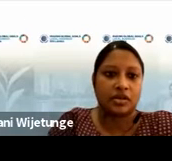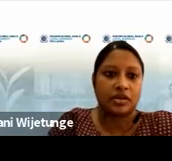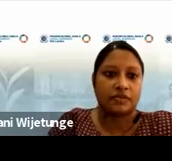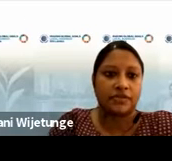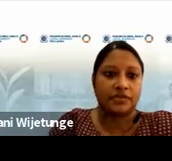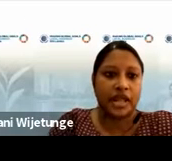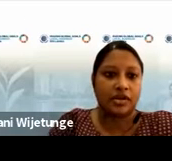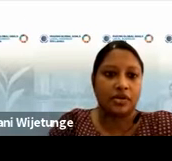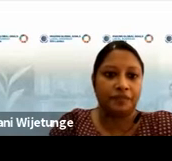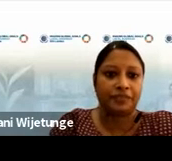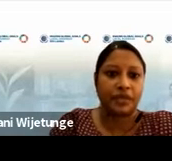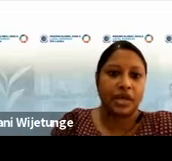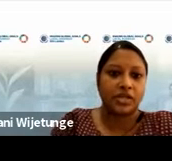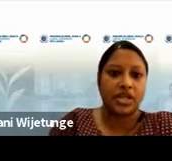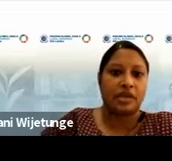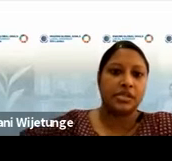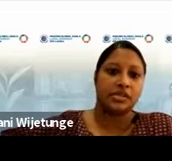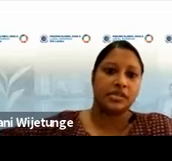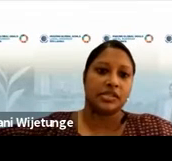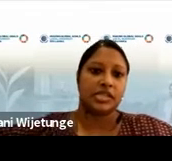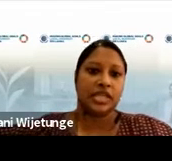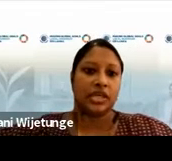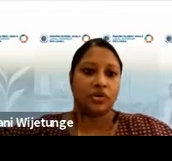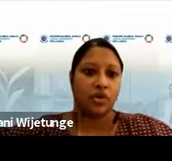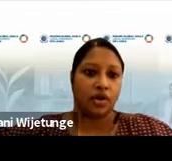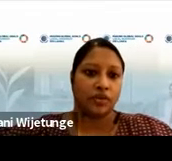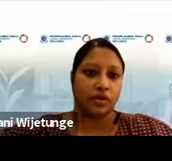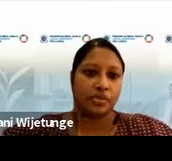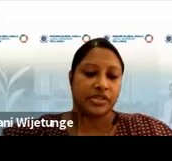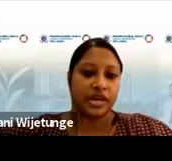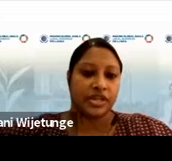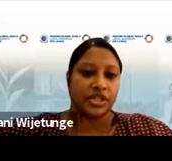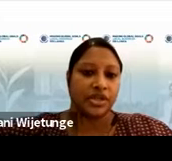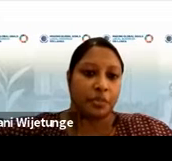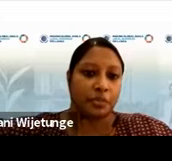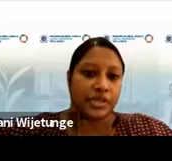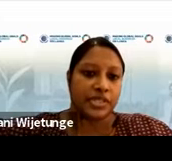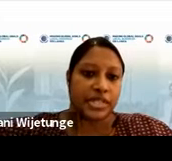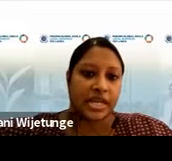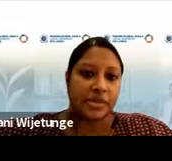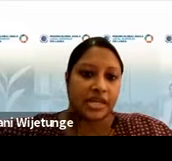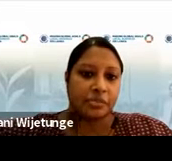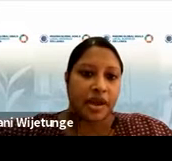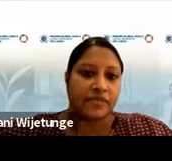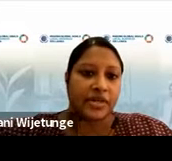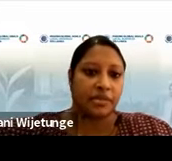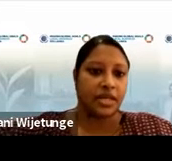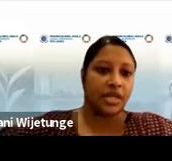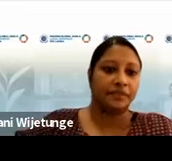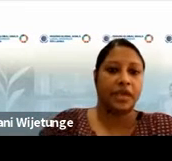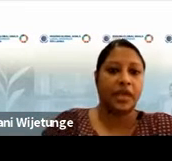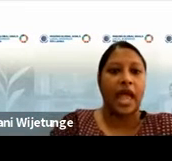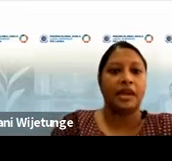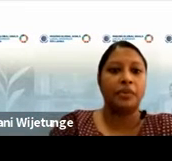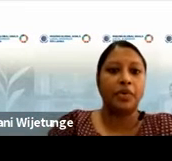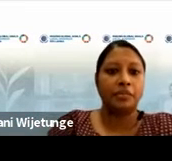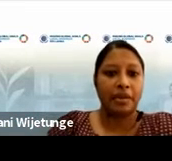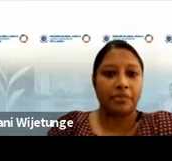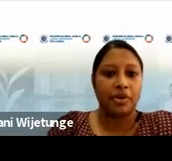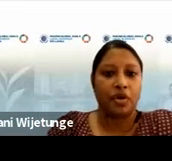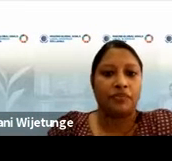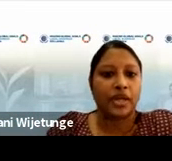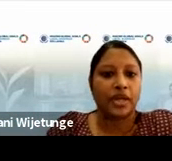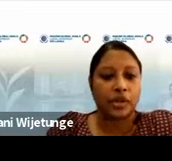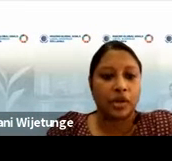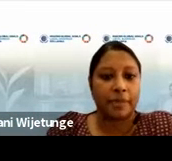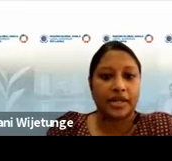is Dr. Ravi Fernando, Chairman, CEO of Global Strategic Corporate Sustainability Private Limited and board member